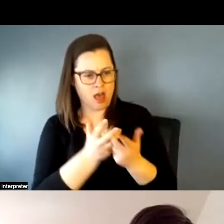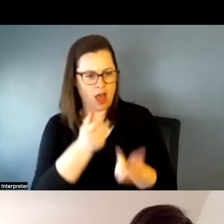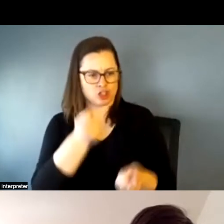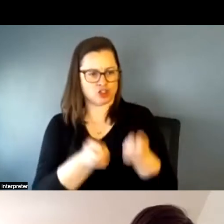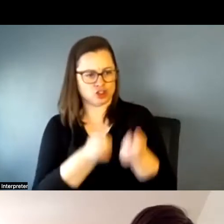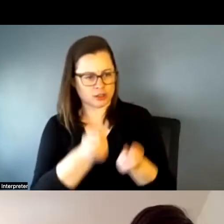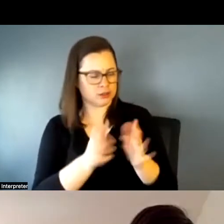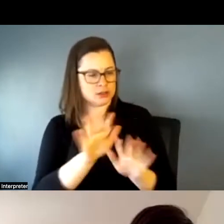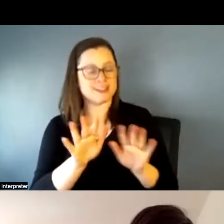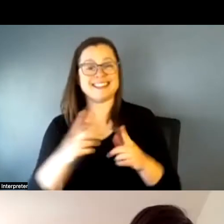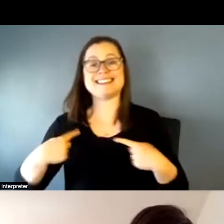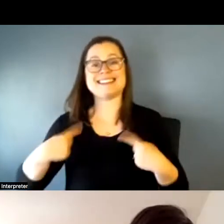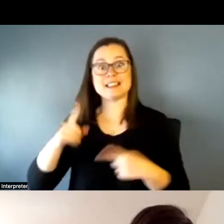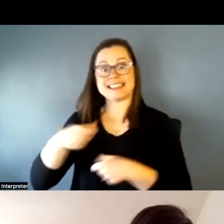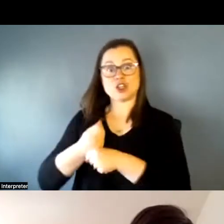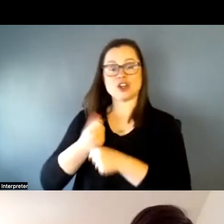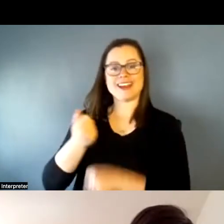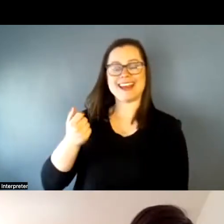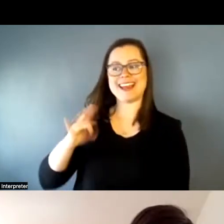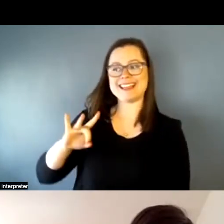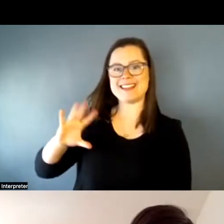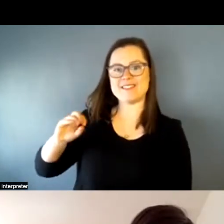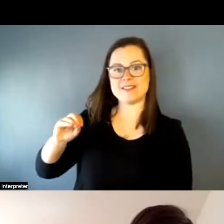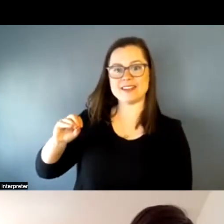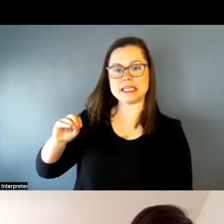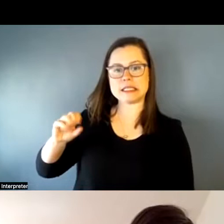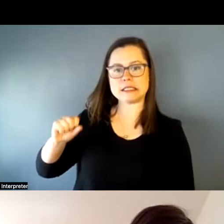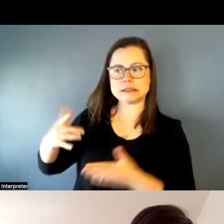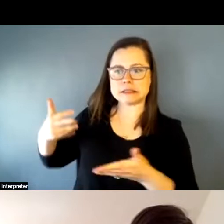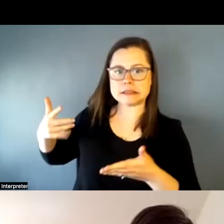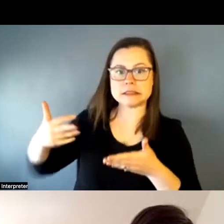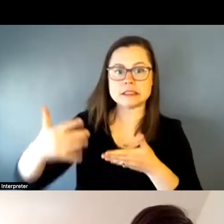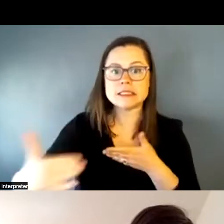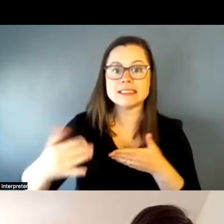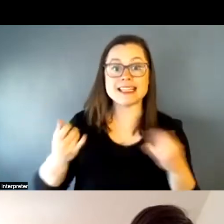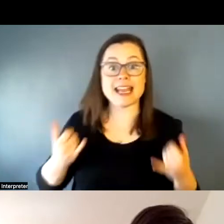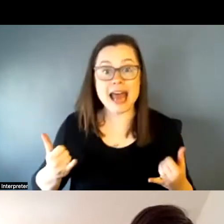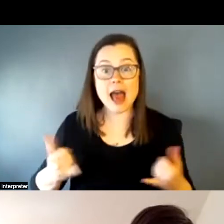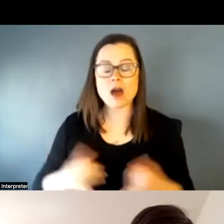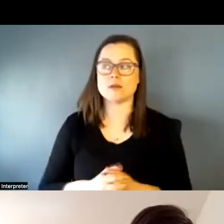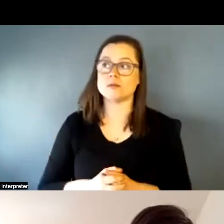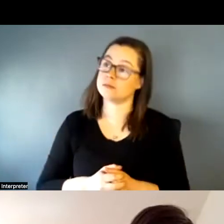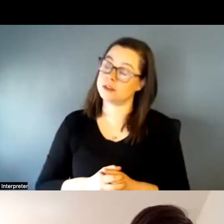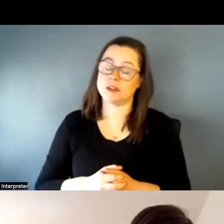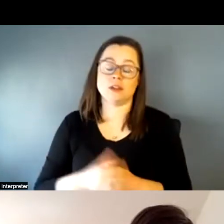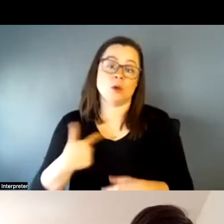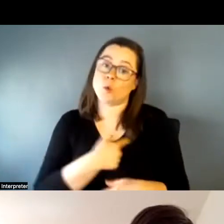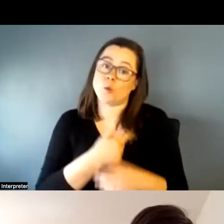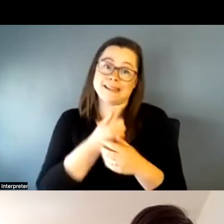1851, the 1850s until now? And I guess we've survived. We're still